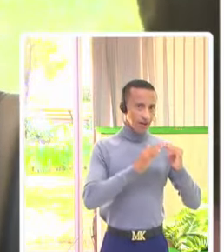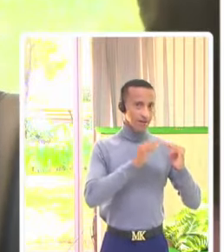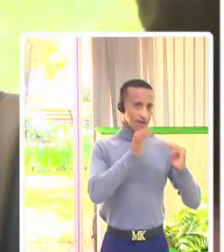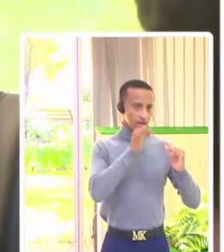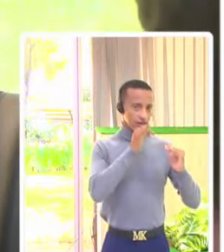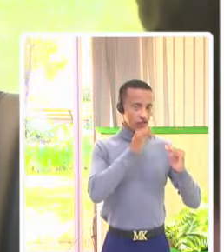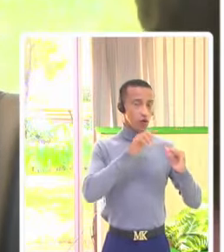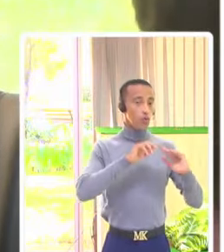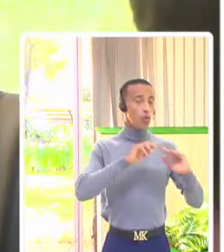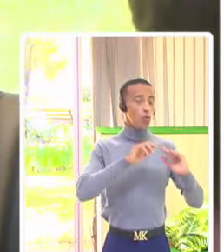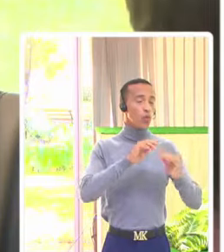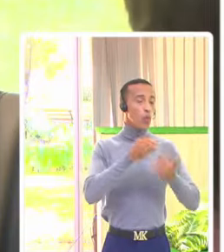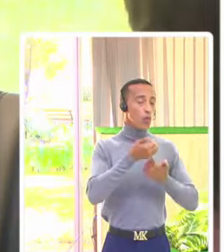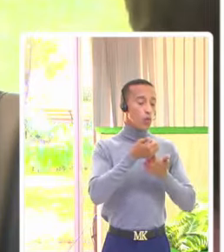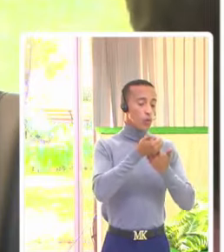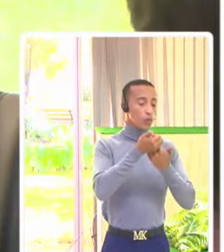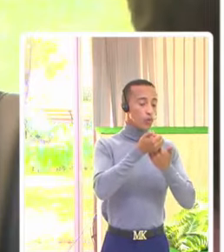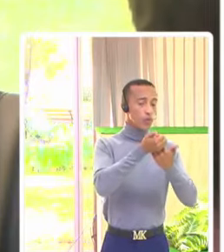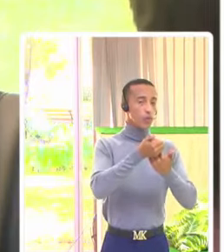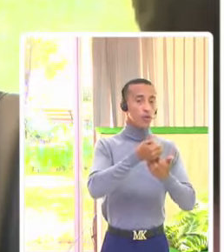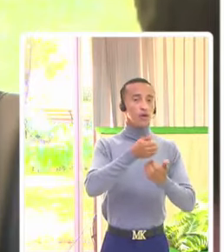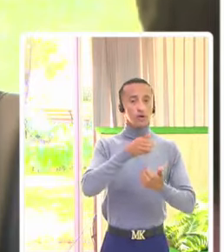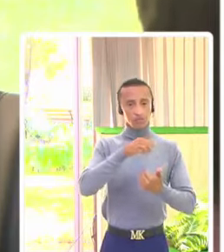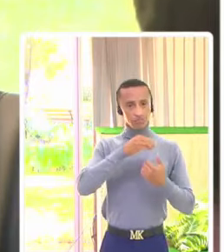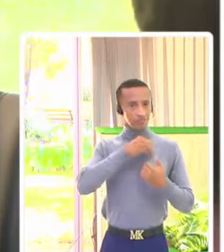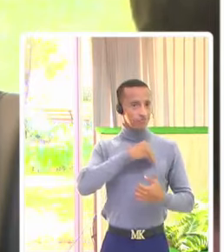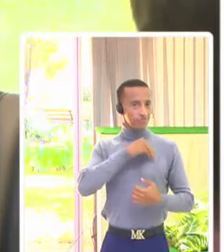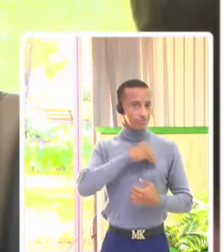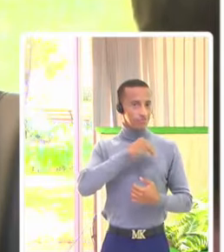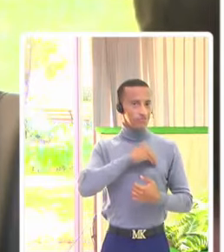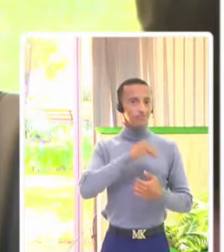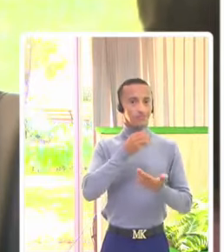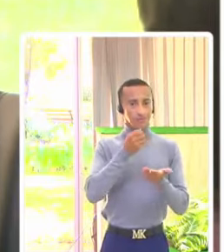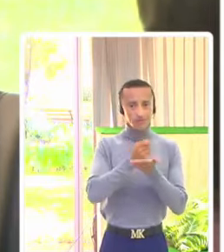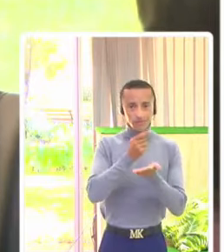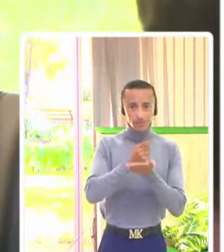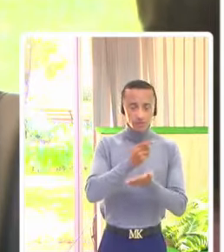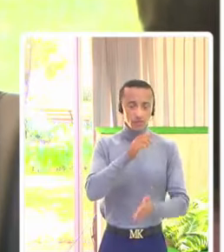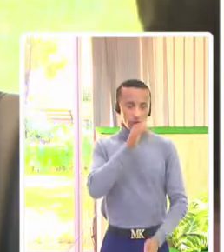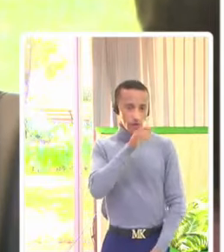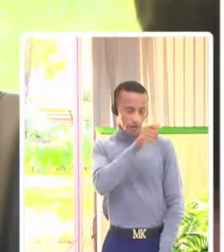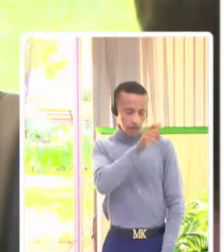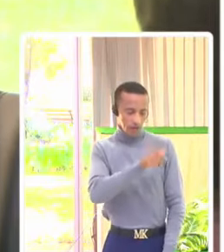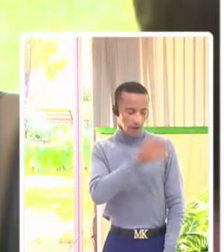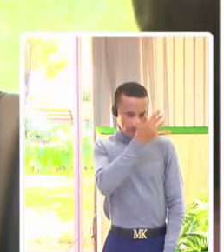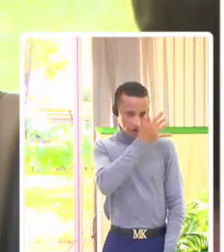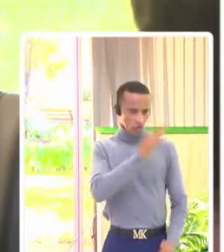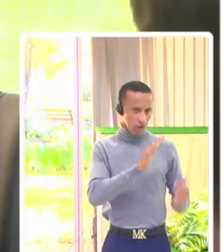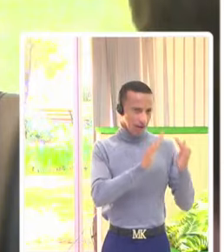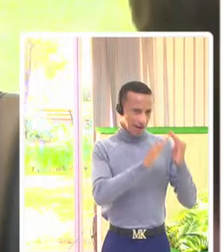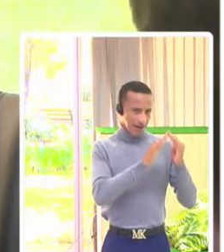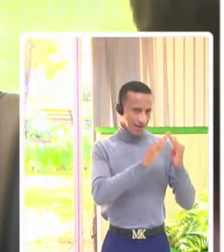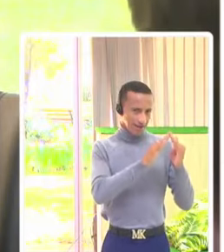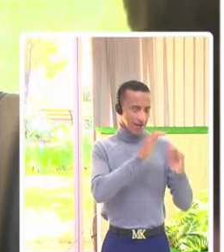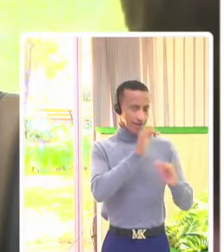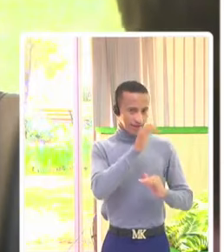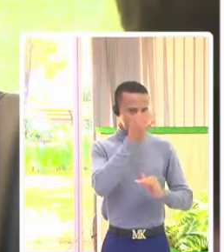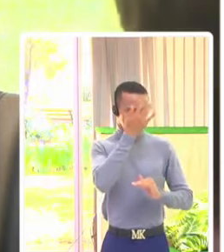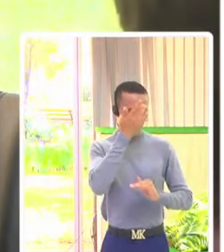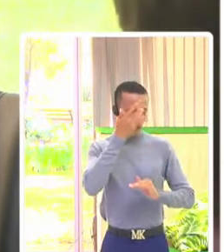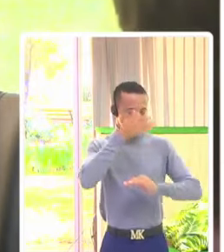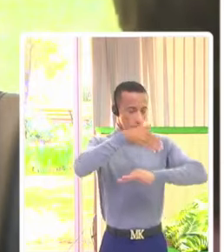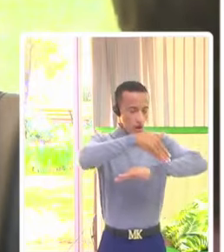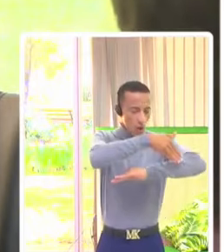some government subsidies for it to bring down cases of malaria. So it was a public health exercise. That was a state